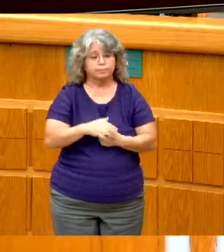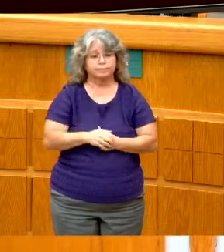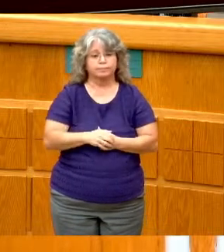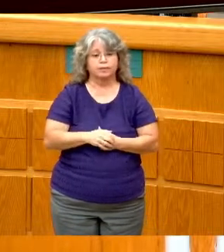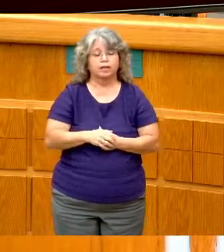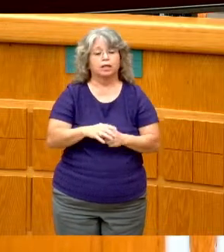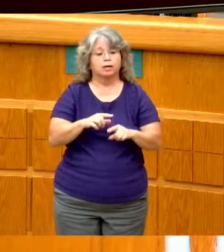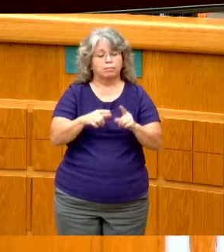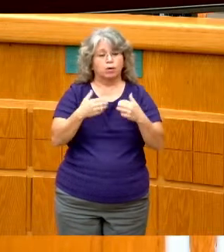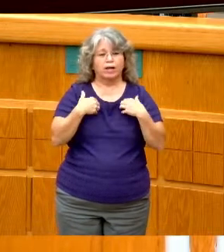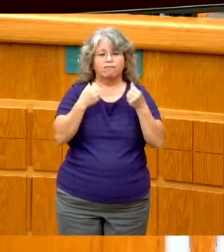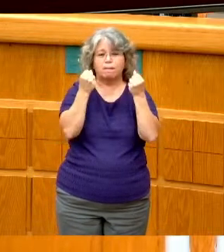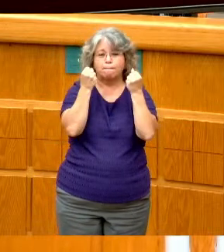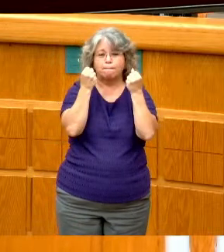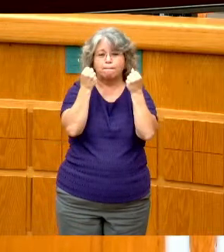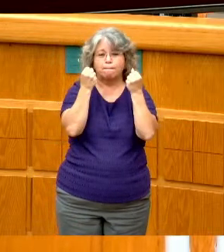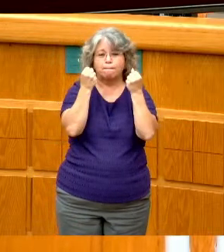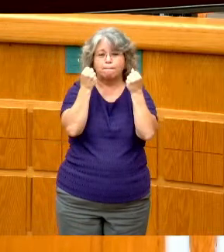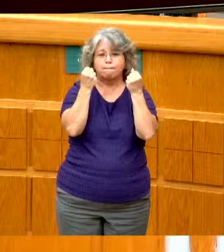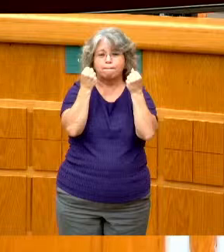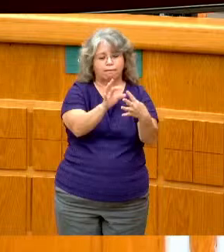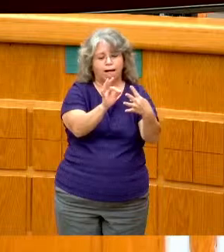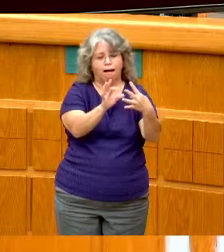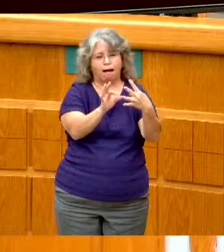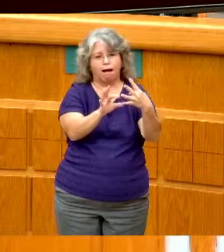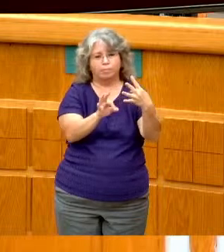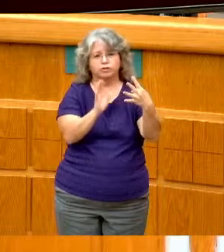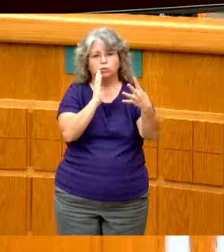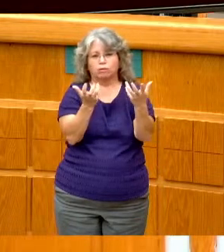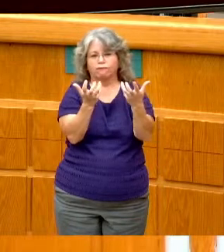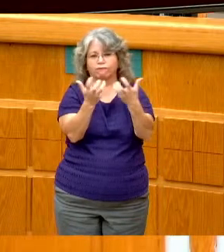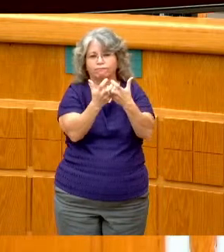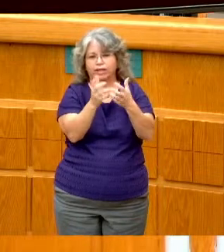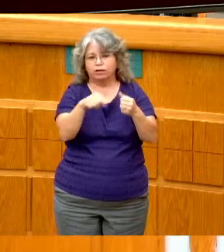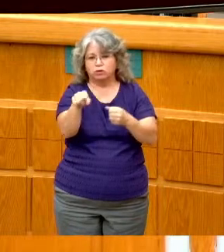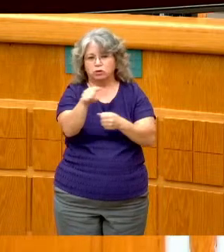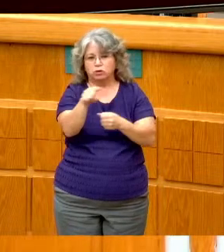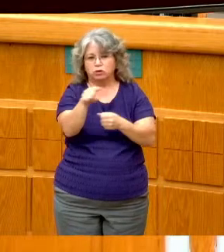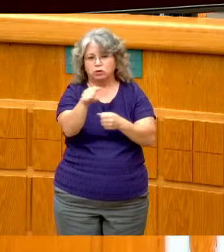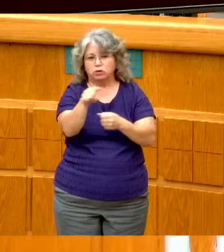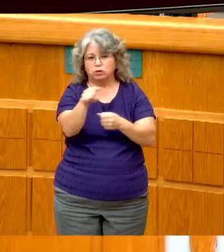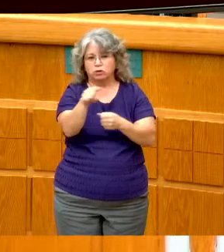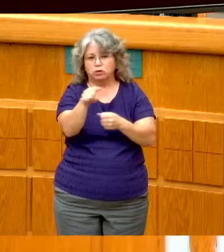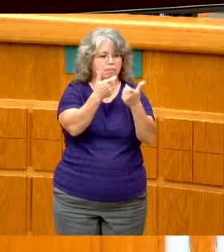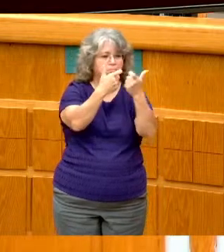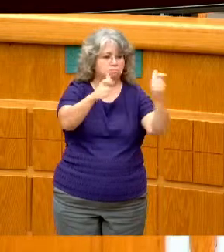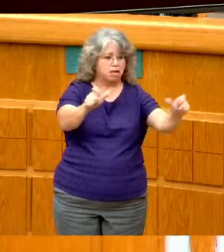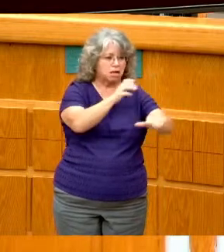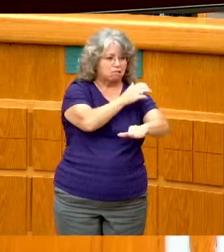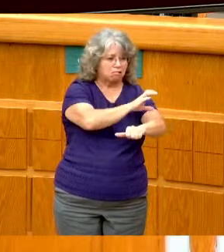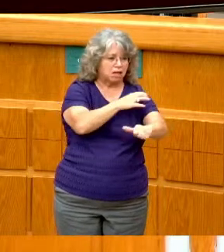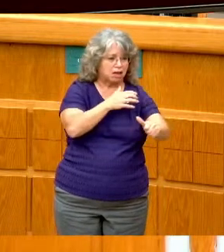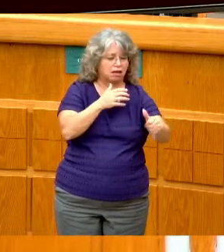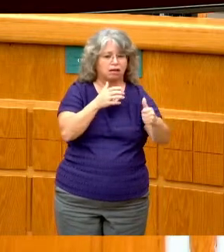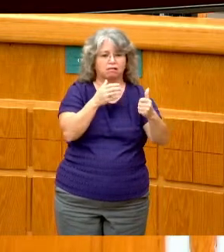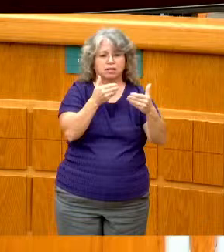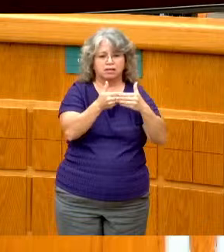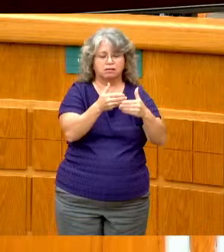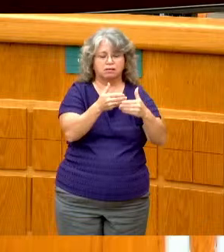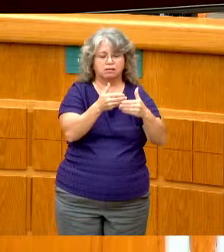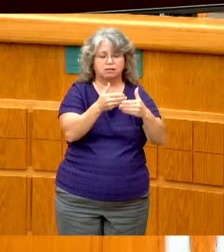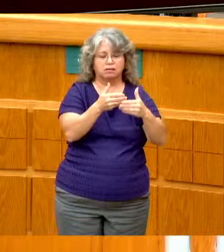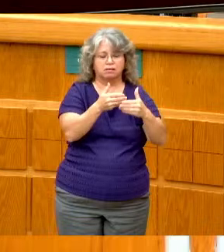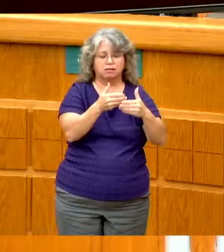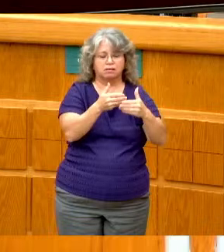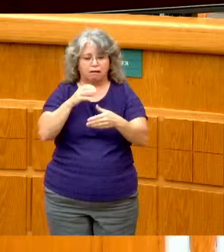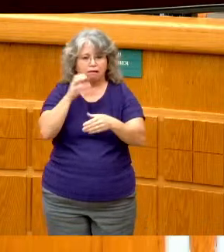you, just right for you. Whether that's the mega clinic, a one-day clinic near your home, a standing clinic